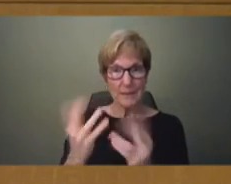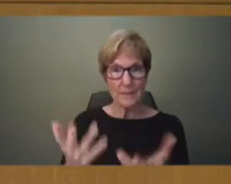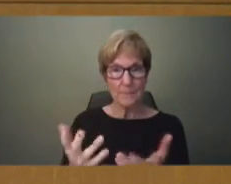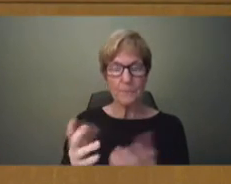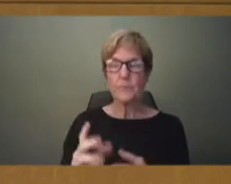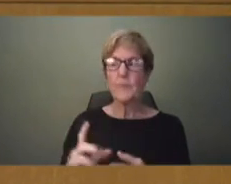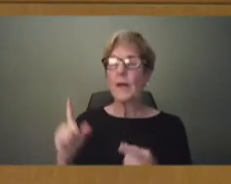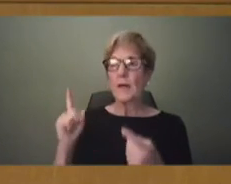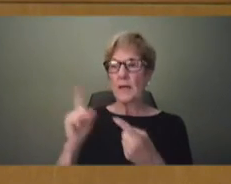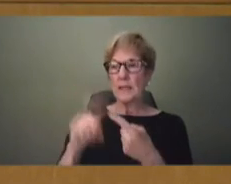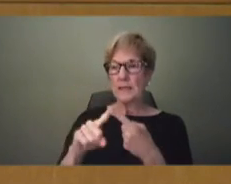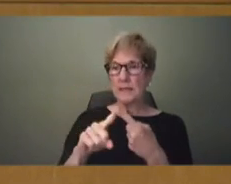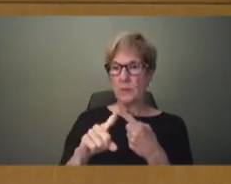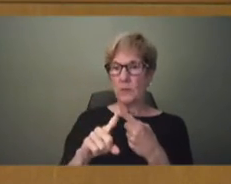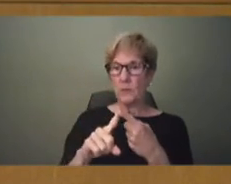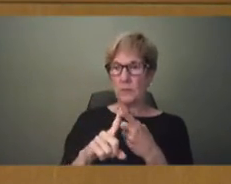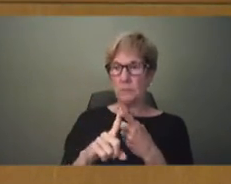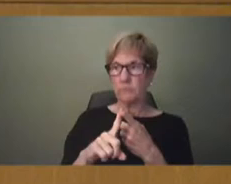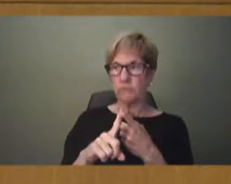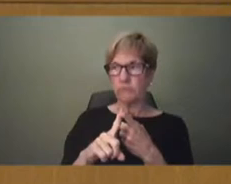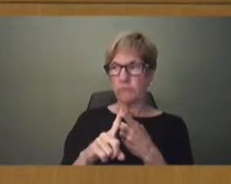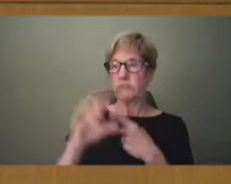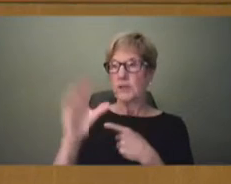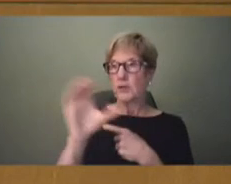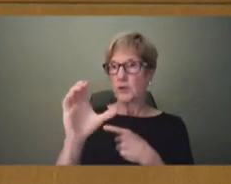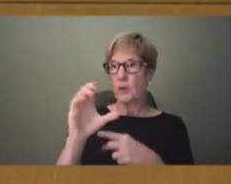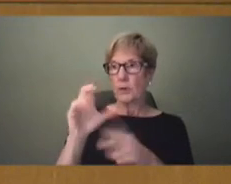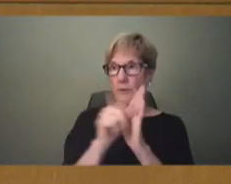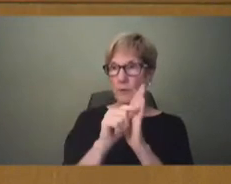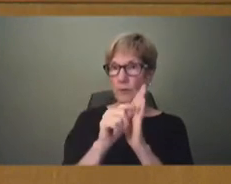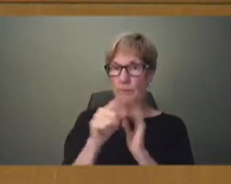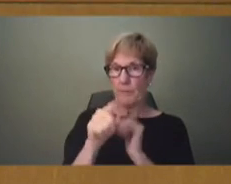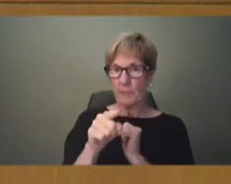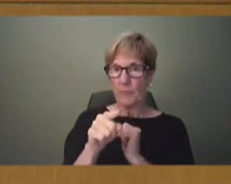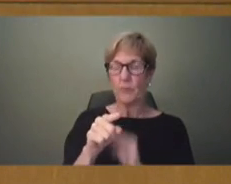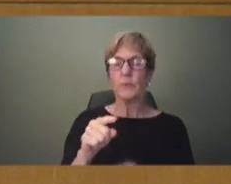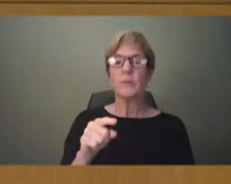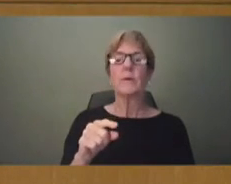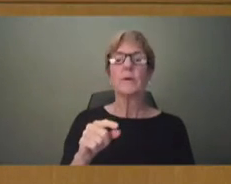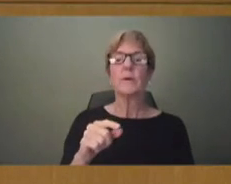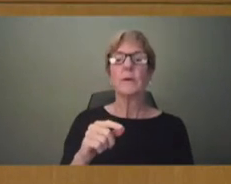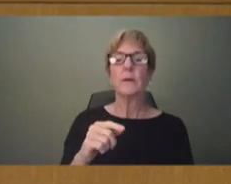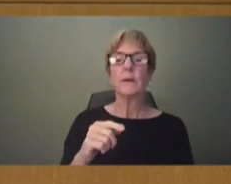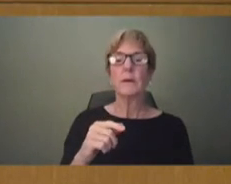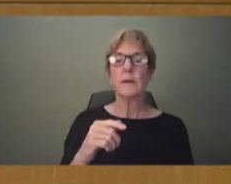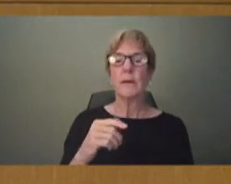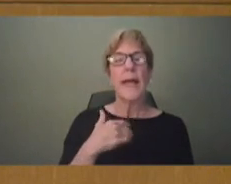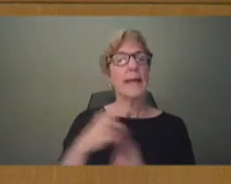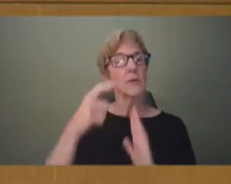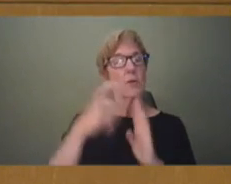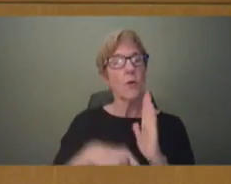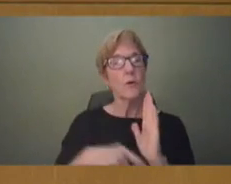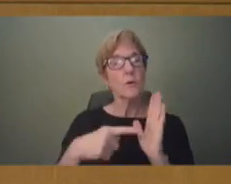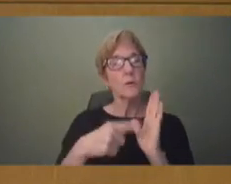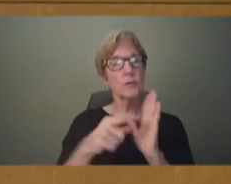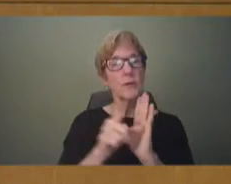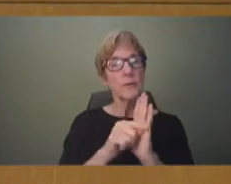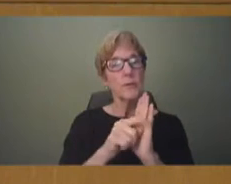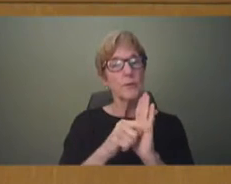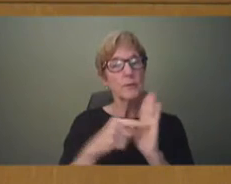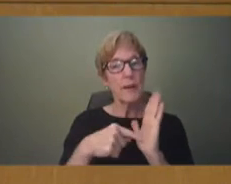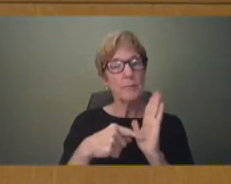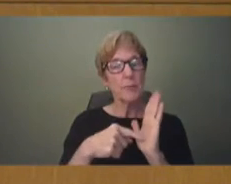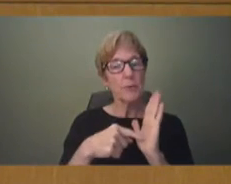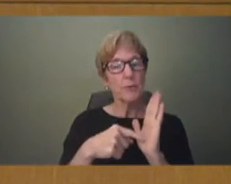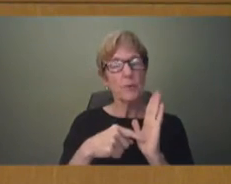until um the Charlotte Observer had had a um an article in the paper they were not